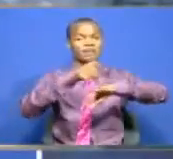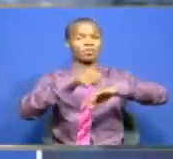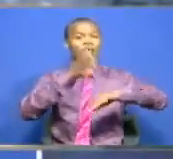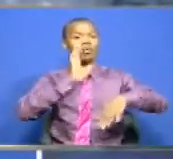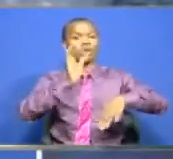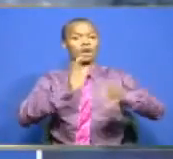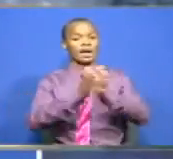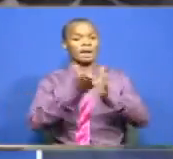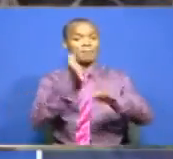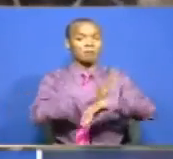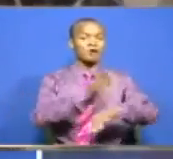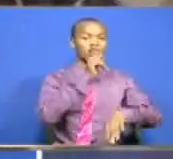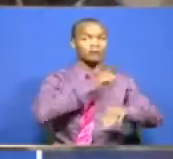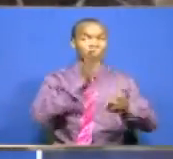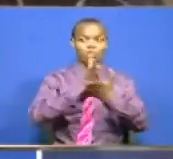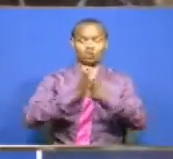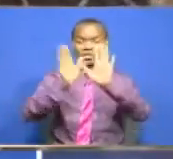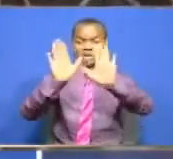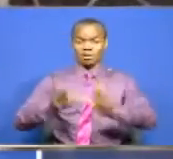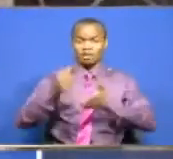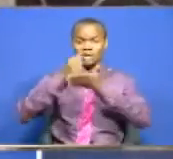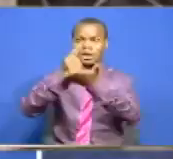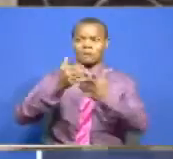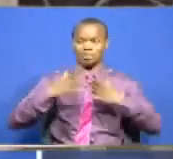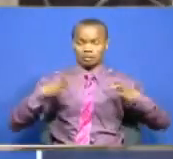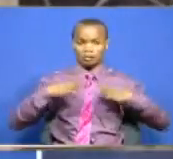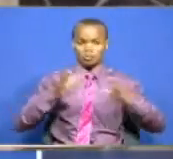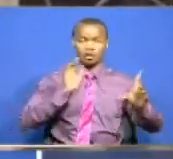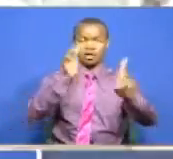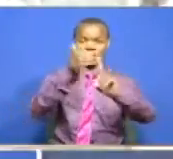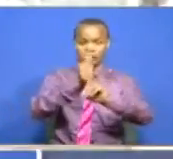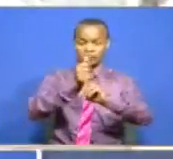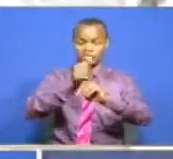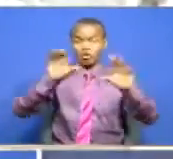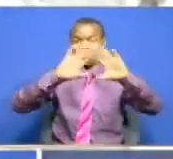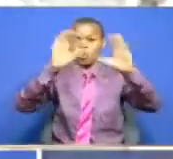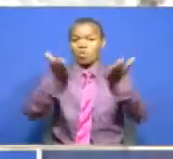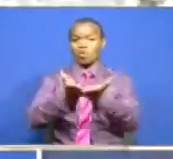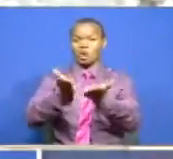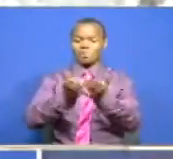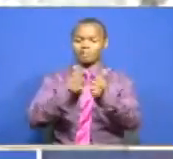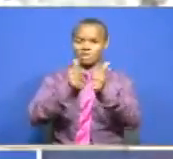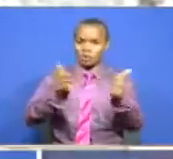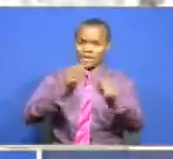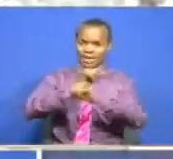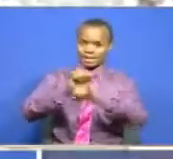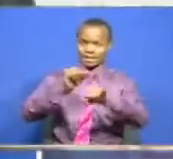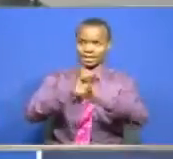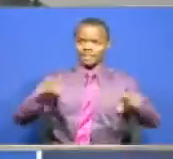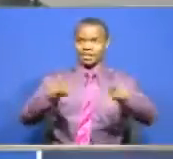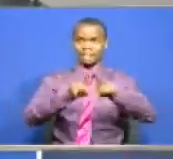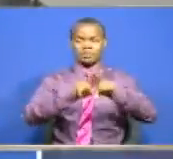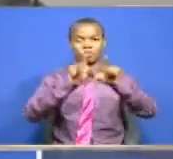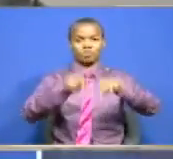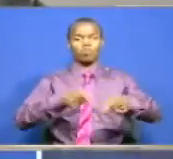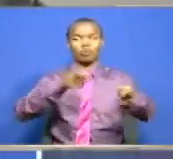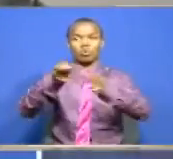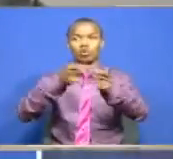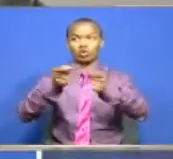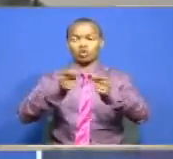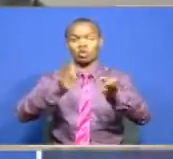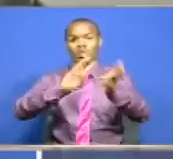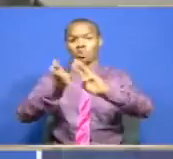recycling is critical in helping Kenya achieve universal safe sanitation and ultimately fight climate change. Water